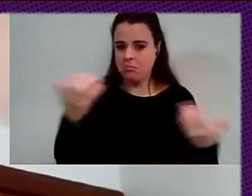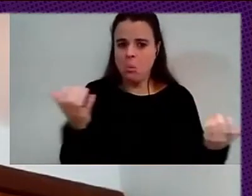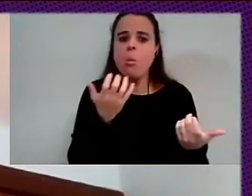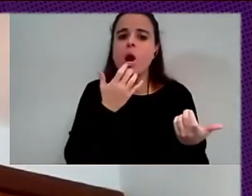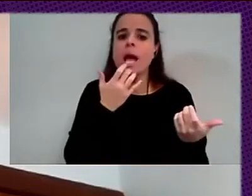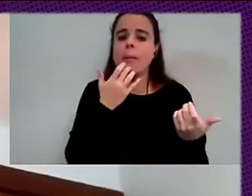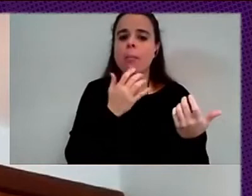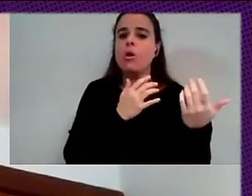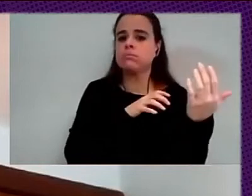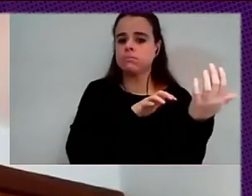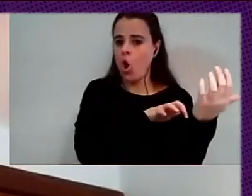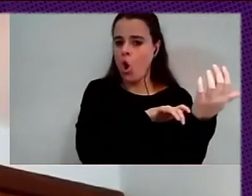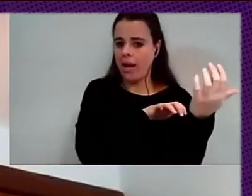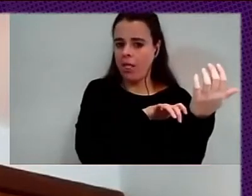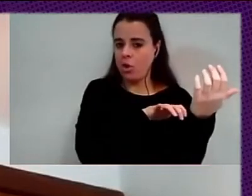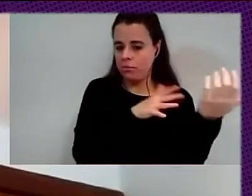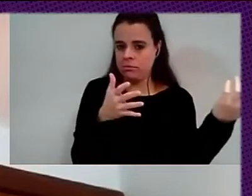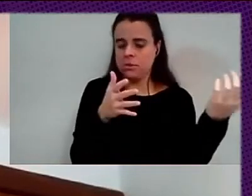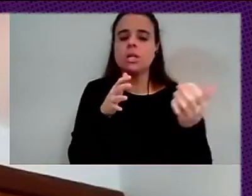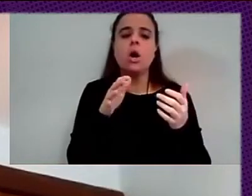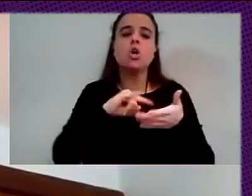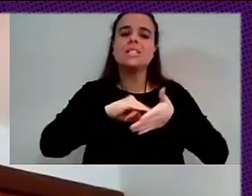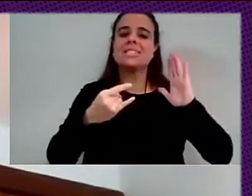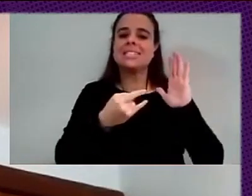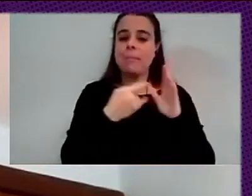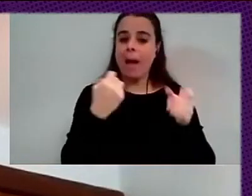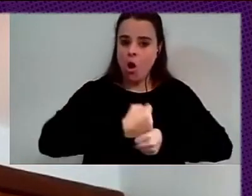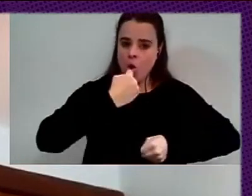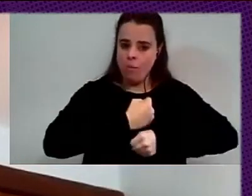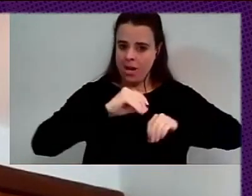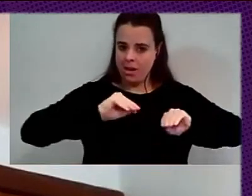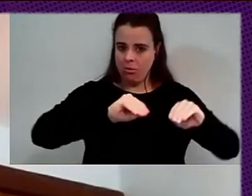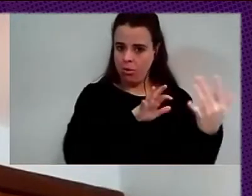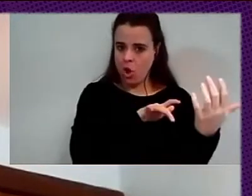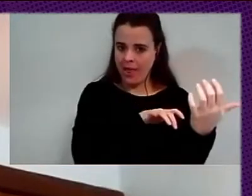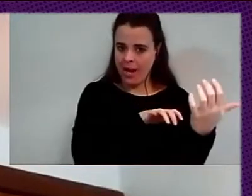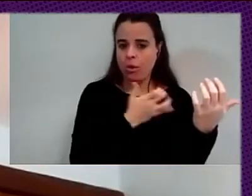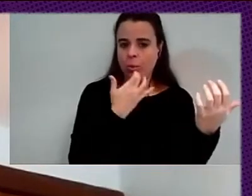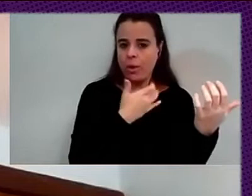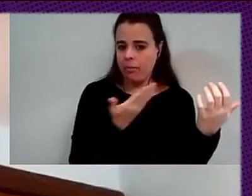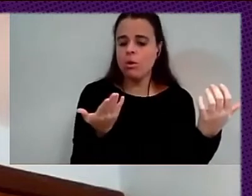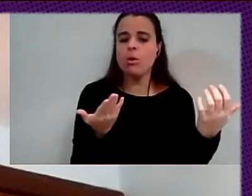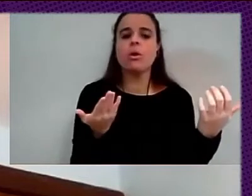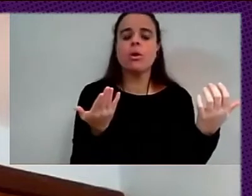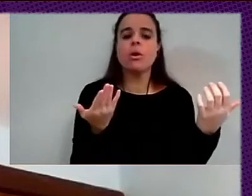and laptop, the operating system that's in your smartphone,